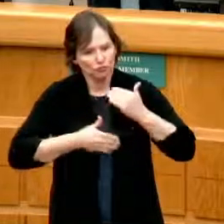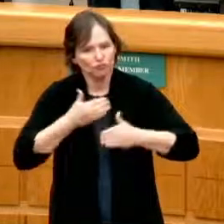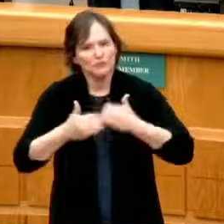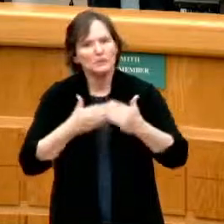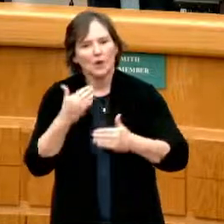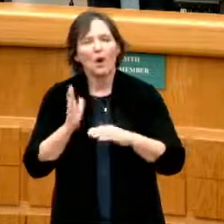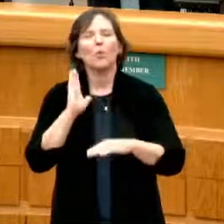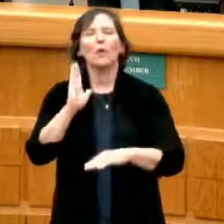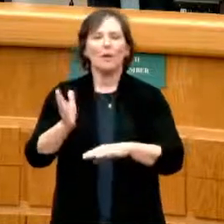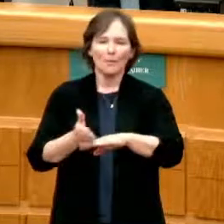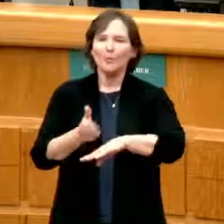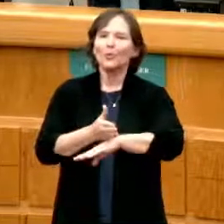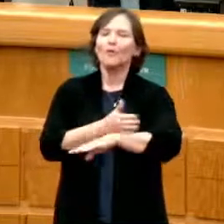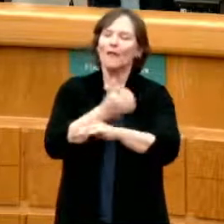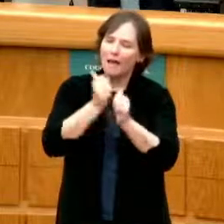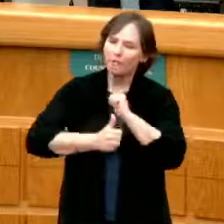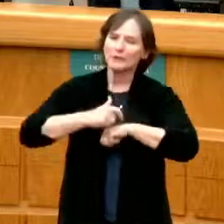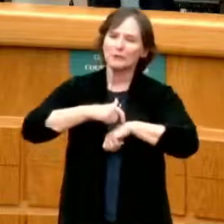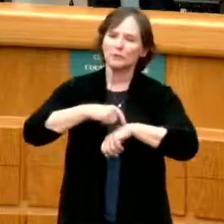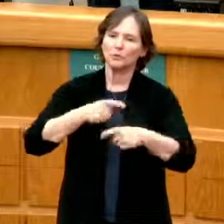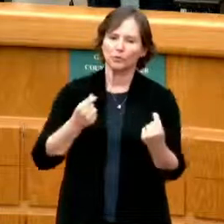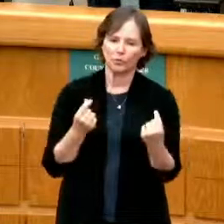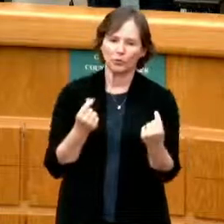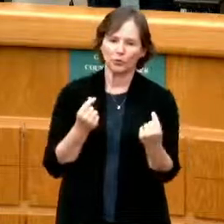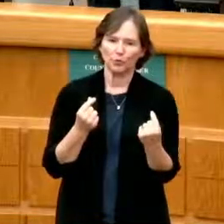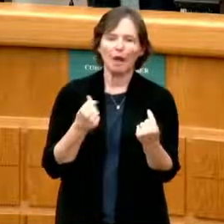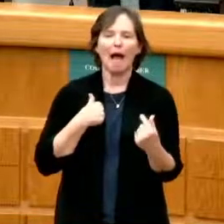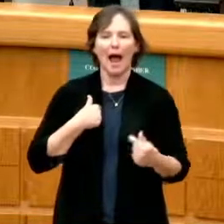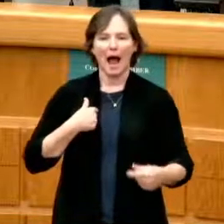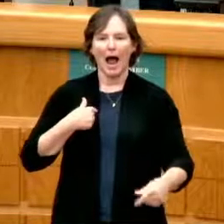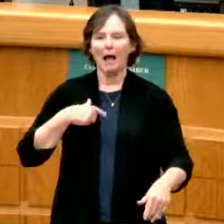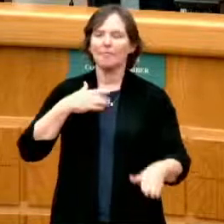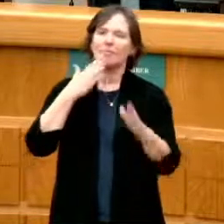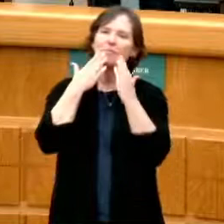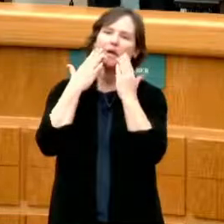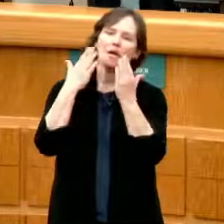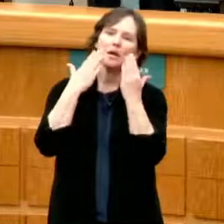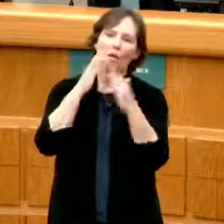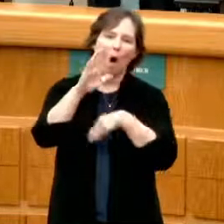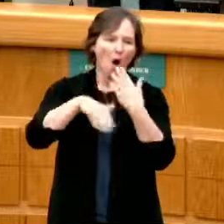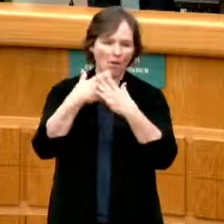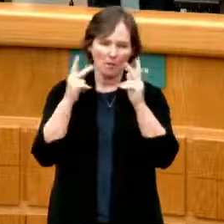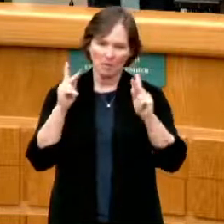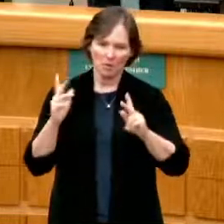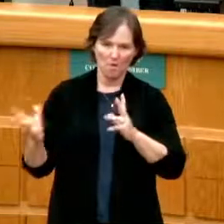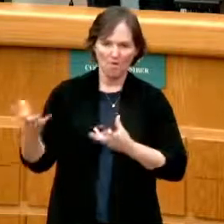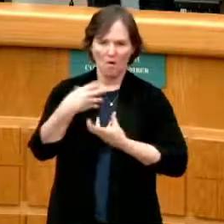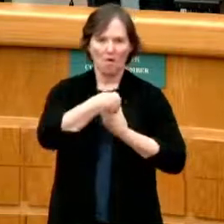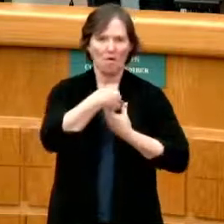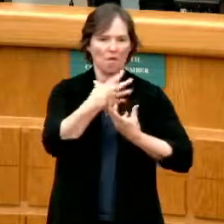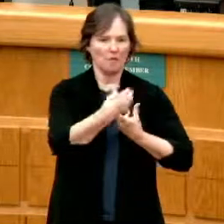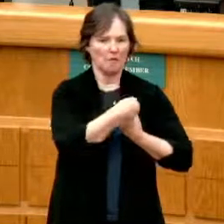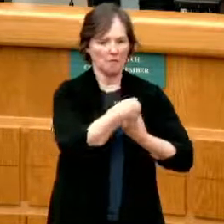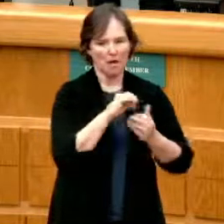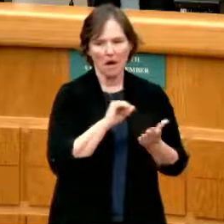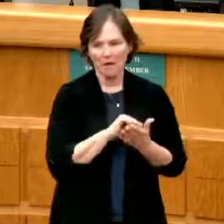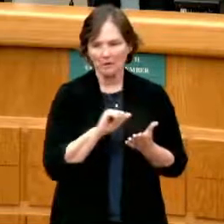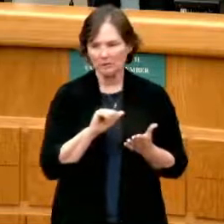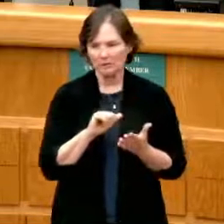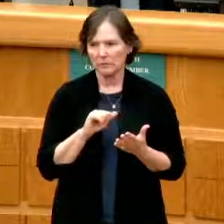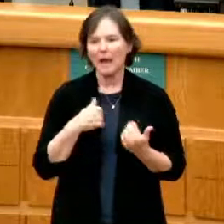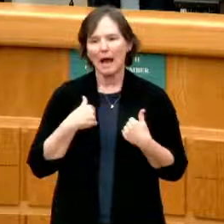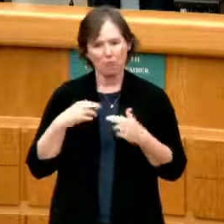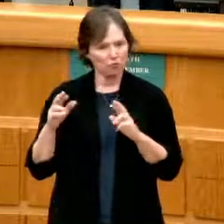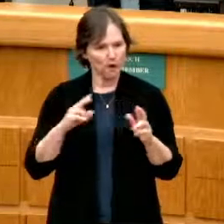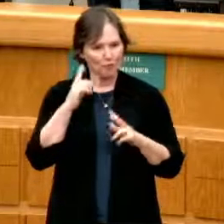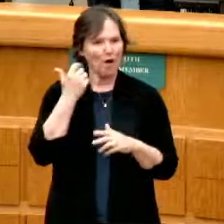salute all that were involved. And again, we stand ready to answer any questions you might have after this press conference. But